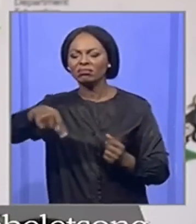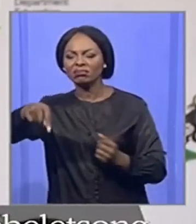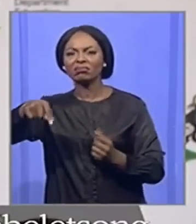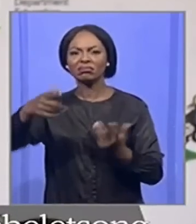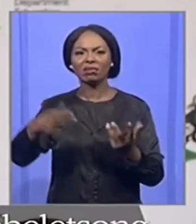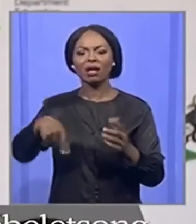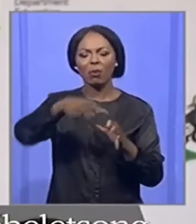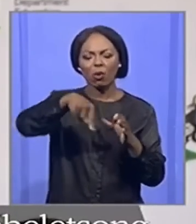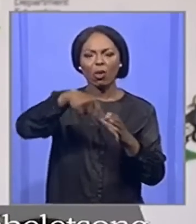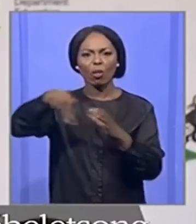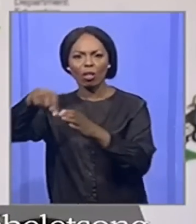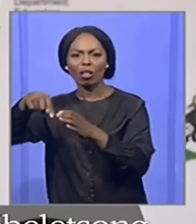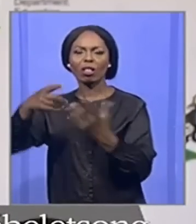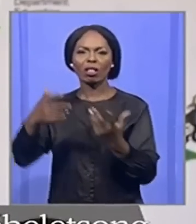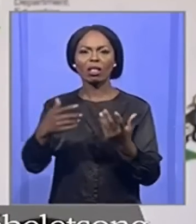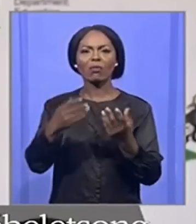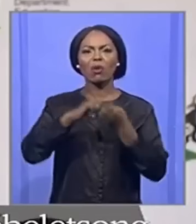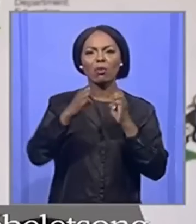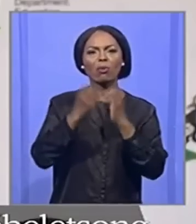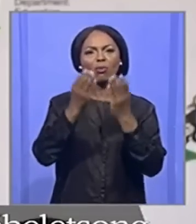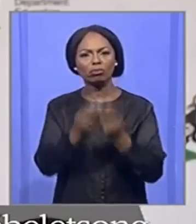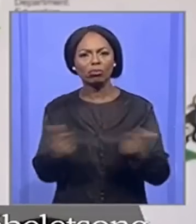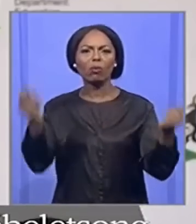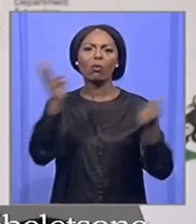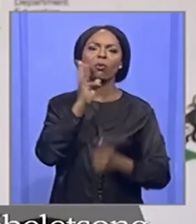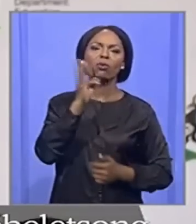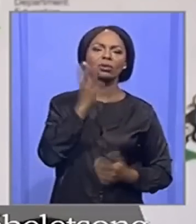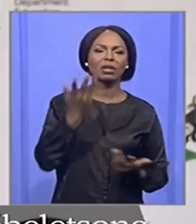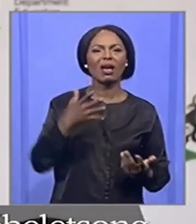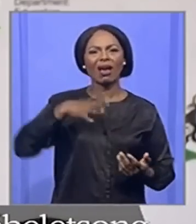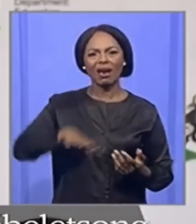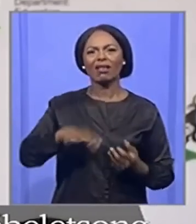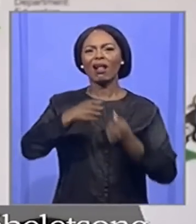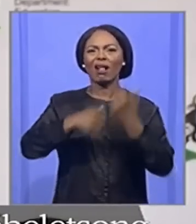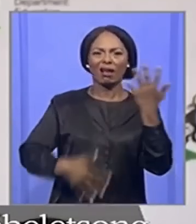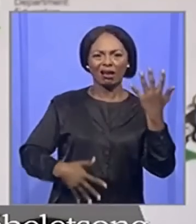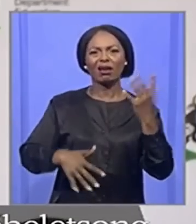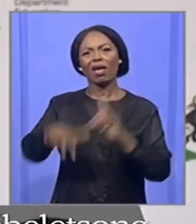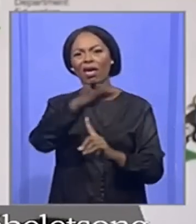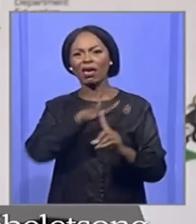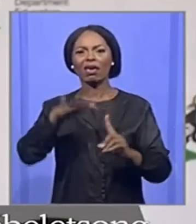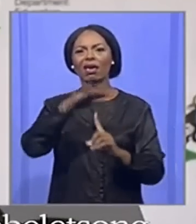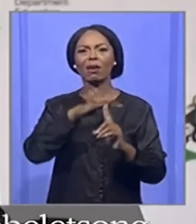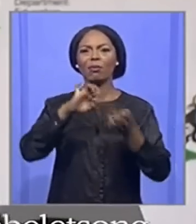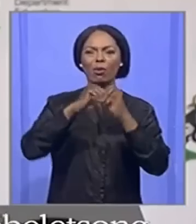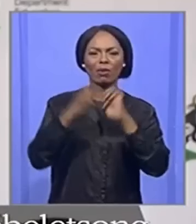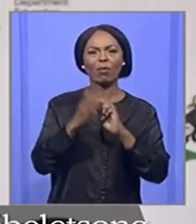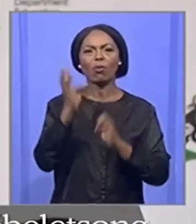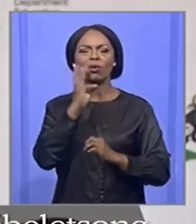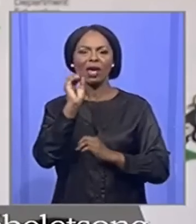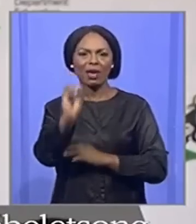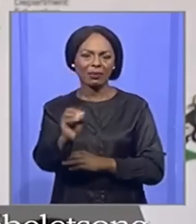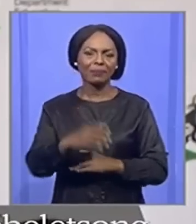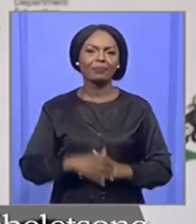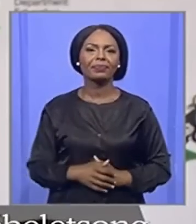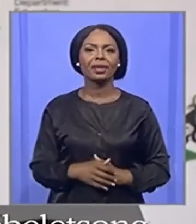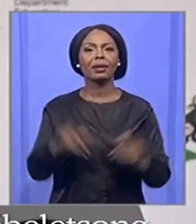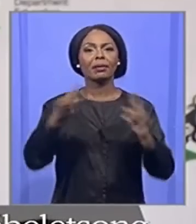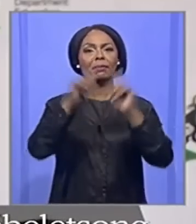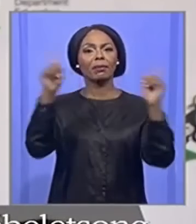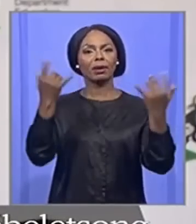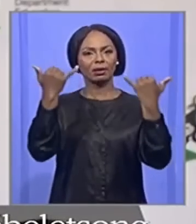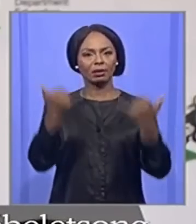sort out the problem at Samedzi, because in other areas people have challenges Samedzi. But we are